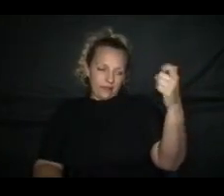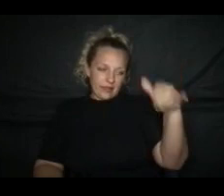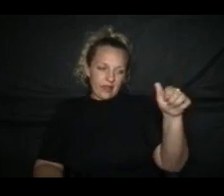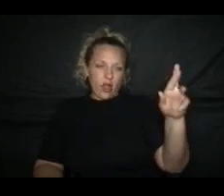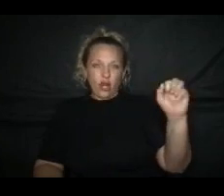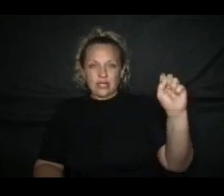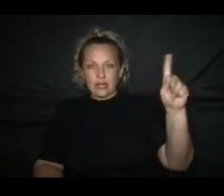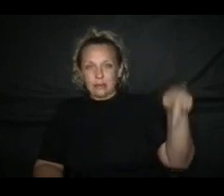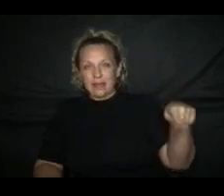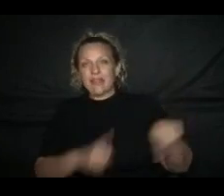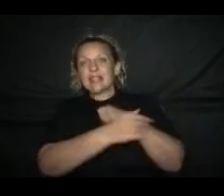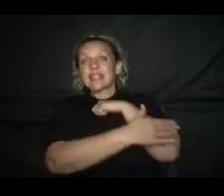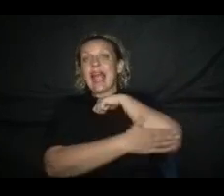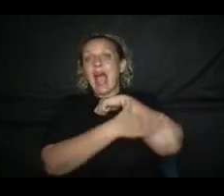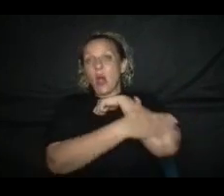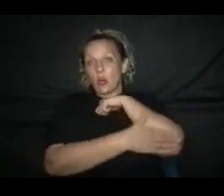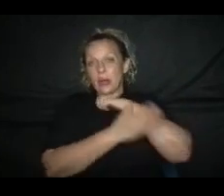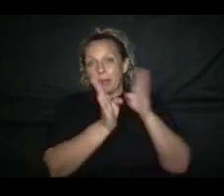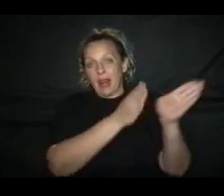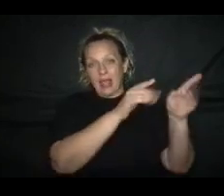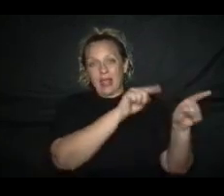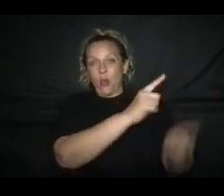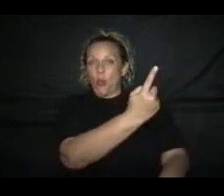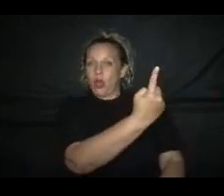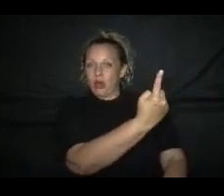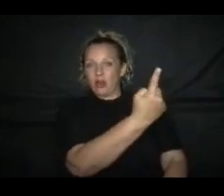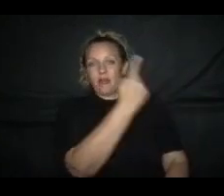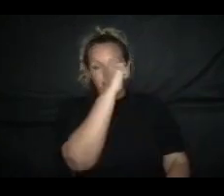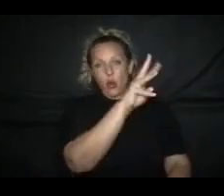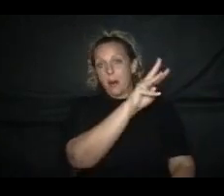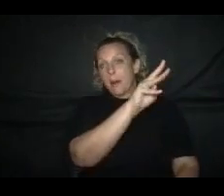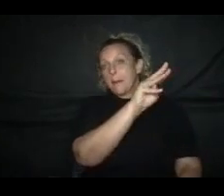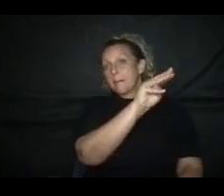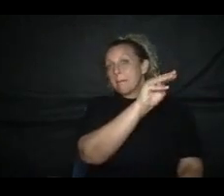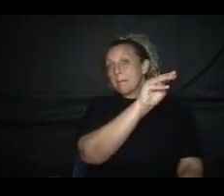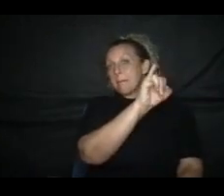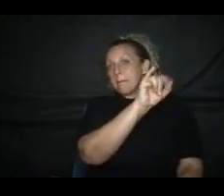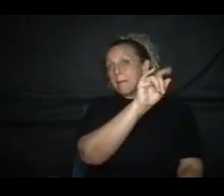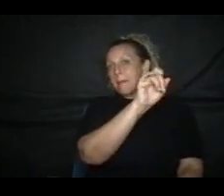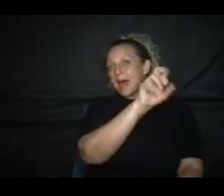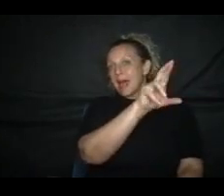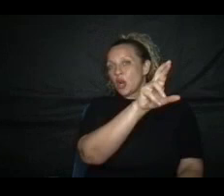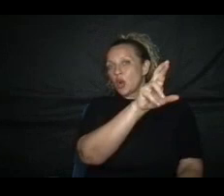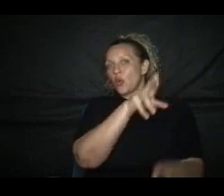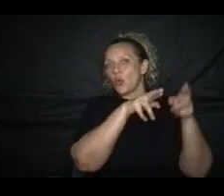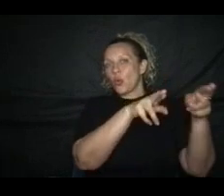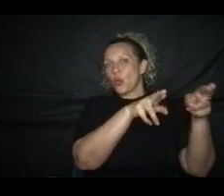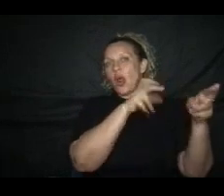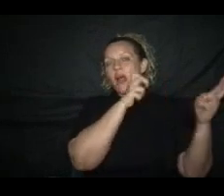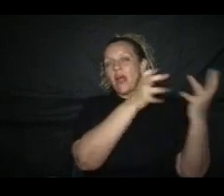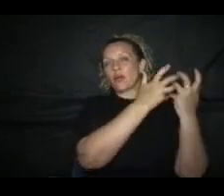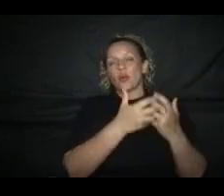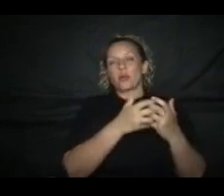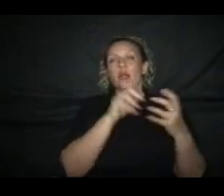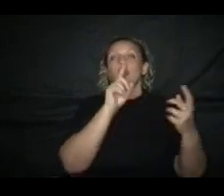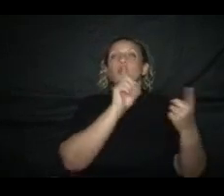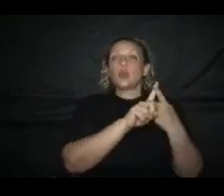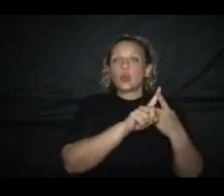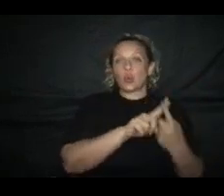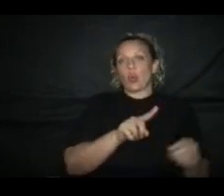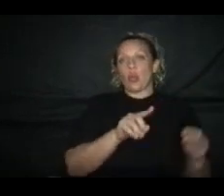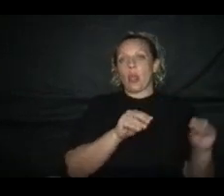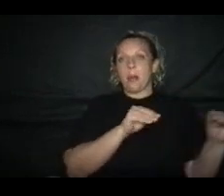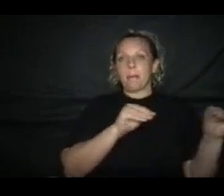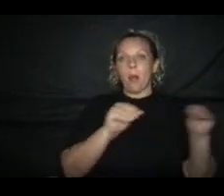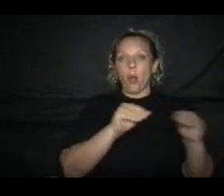county plan, which was for a minor road, and that project was integrated into the mobility plan.